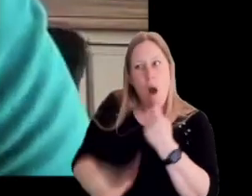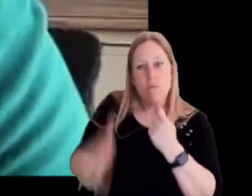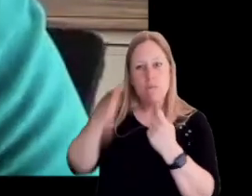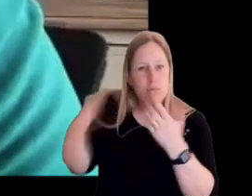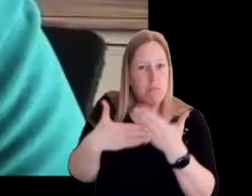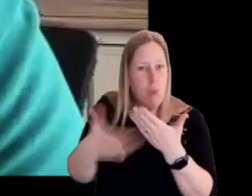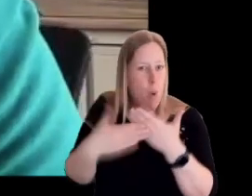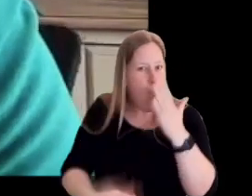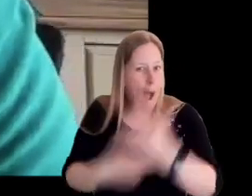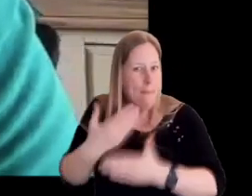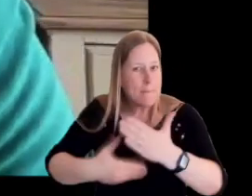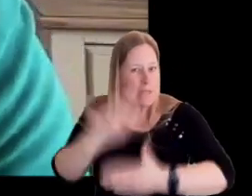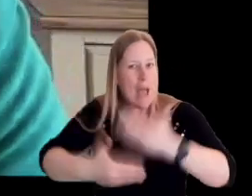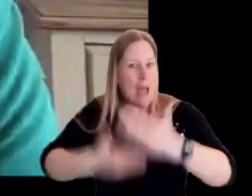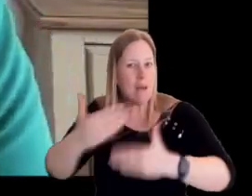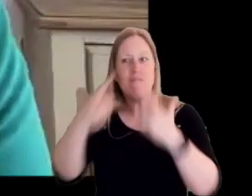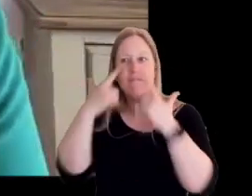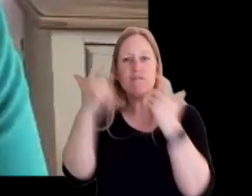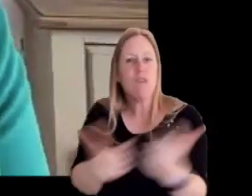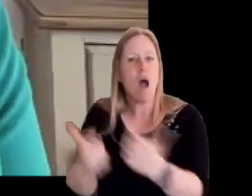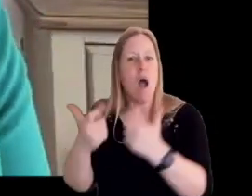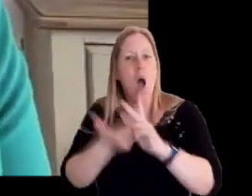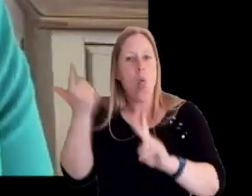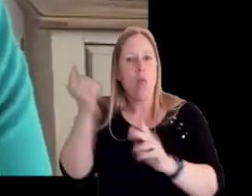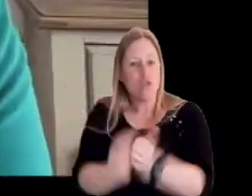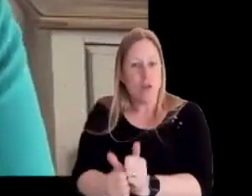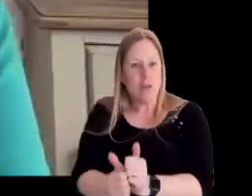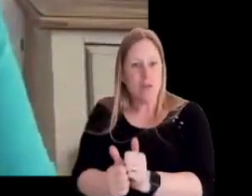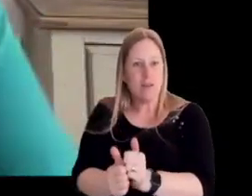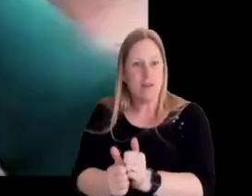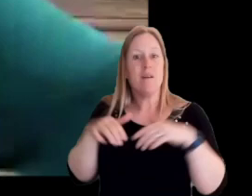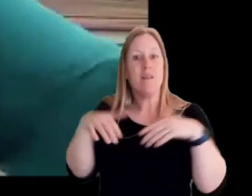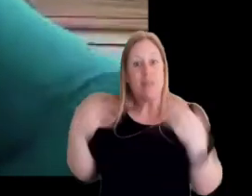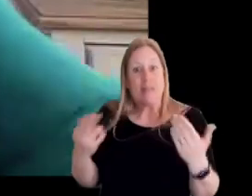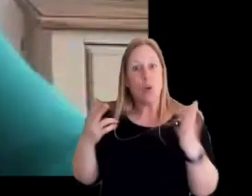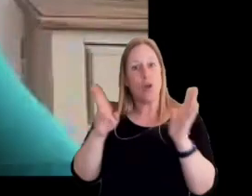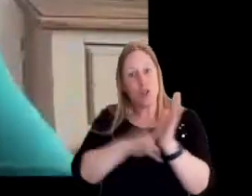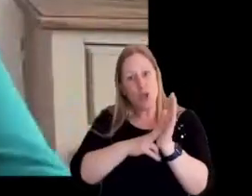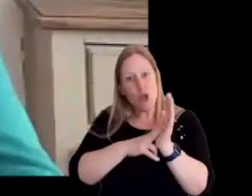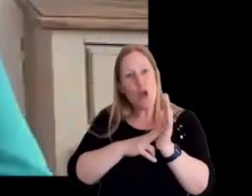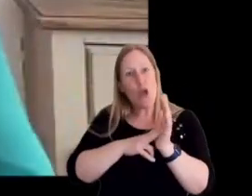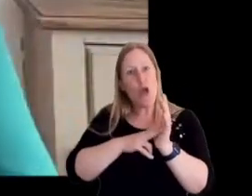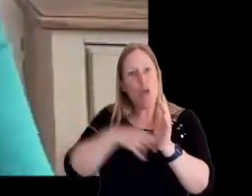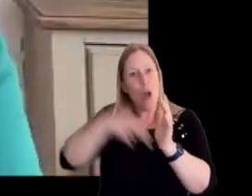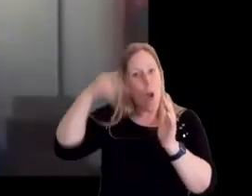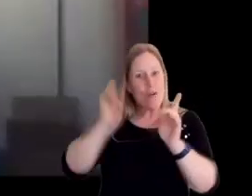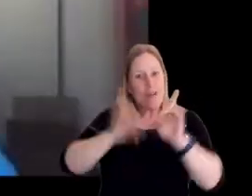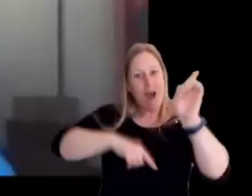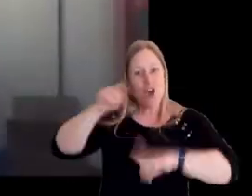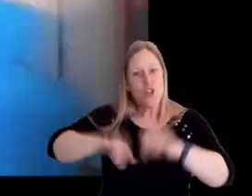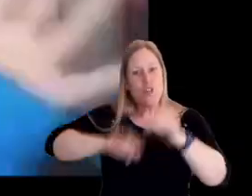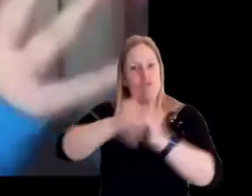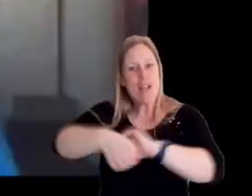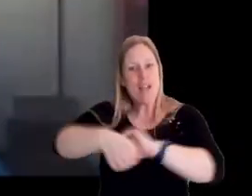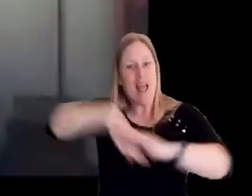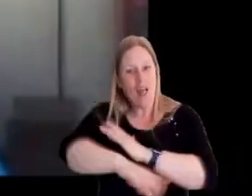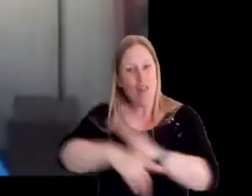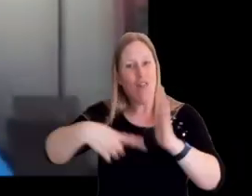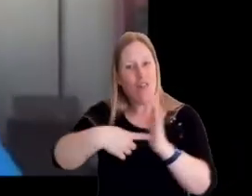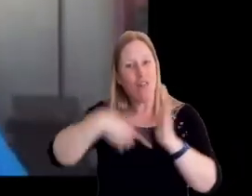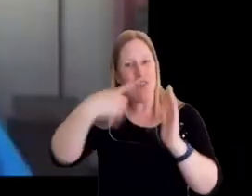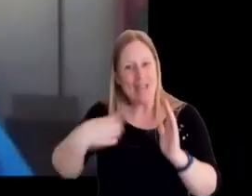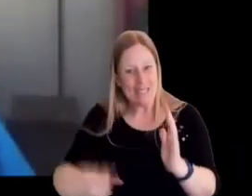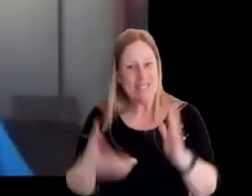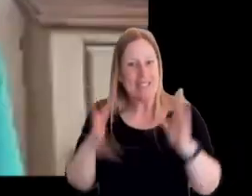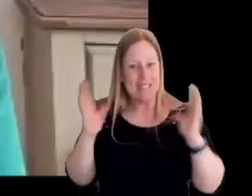be updated and find their peers as well, which is also called Neurodivergent Friends in Thanet. How many times have I said